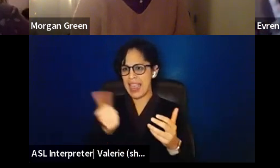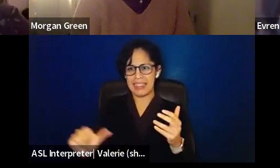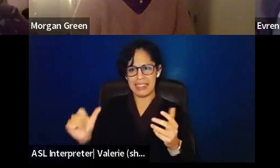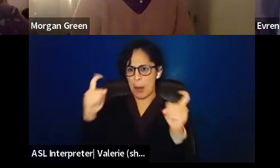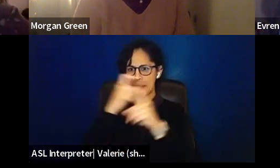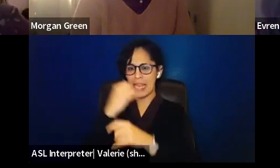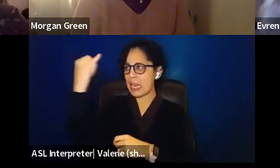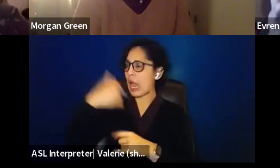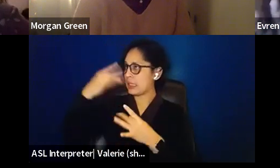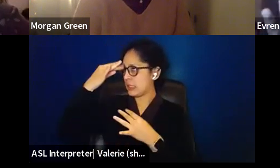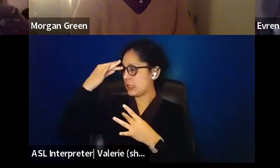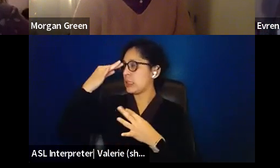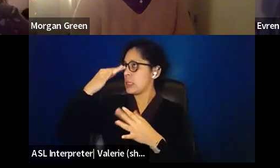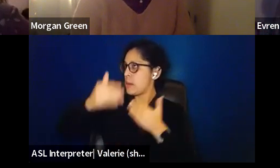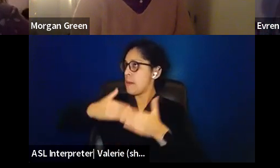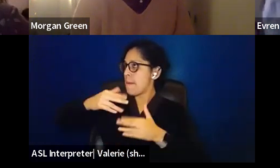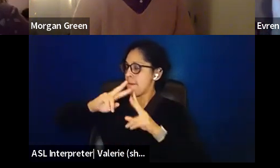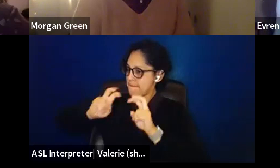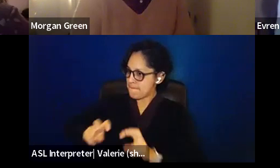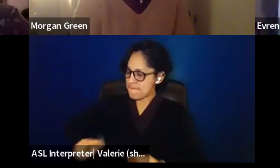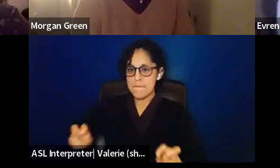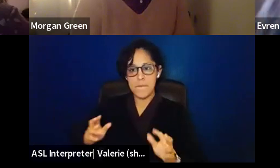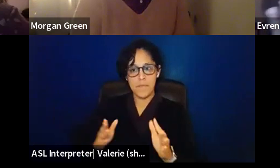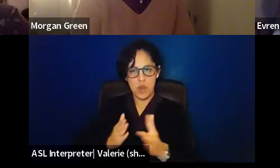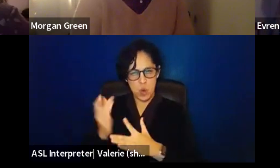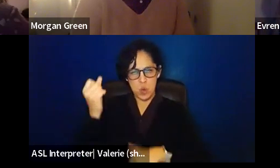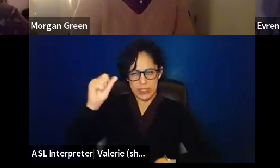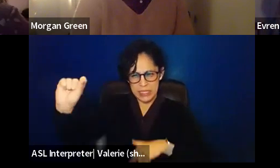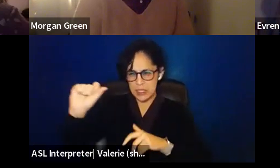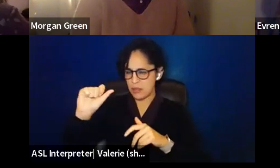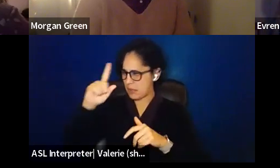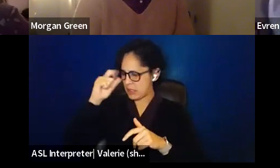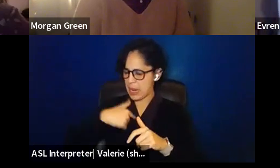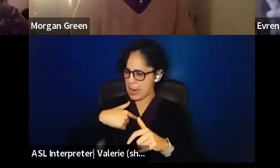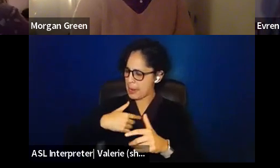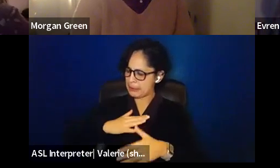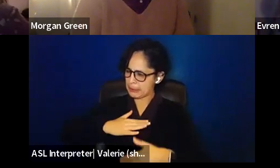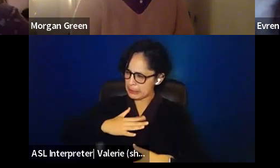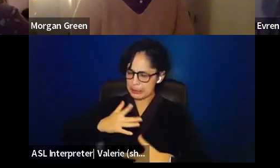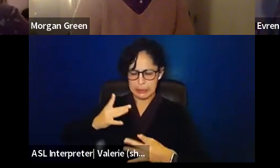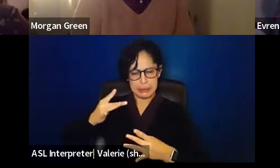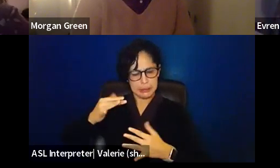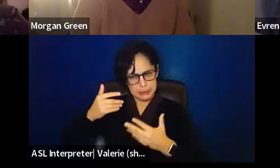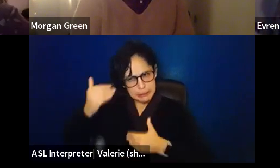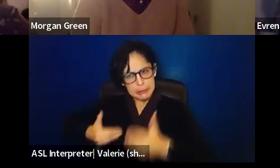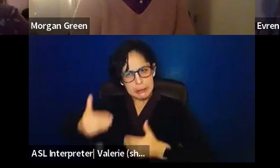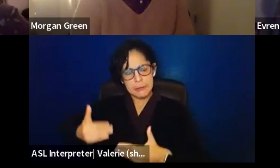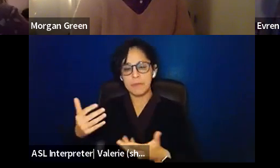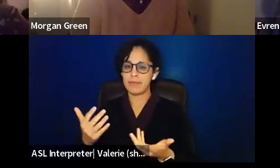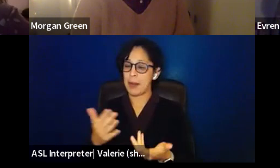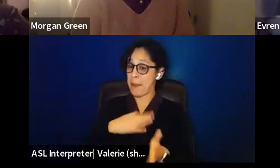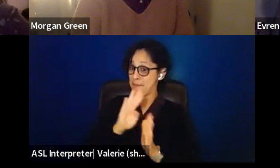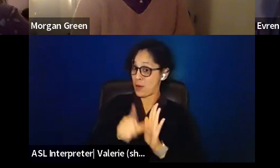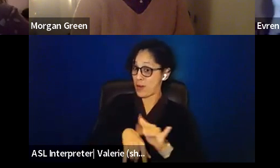and processes through resistance by sheer will, right? And calculation. I have an engineering background.